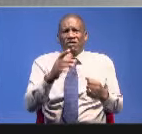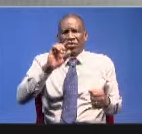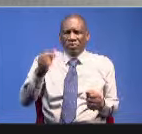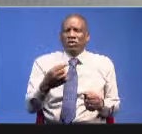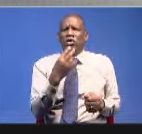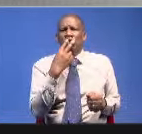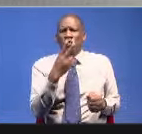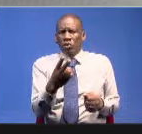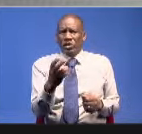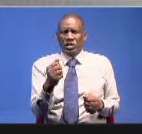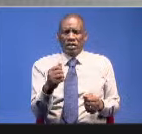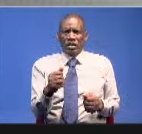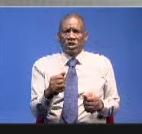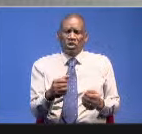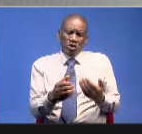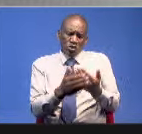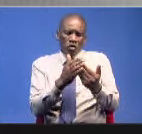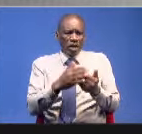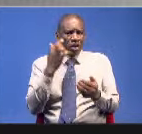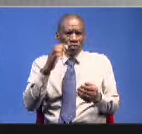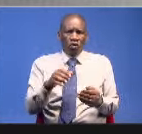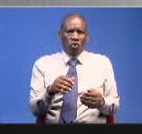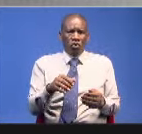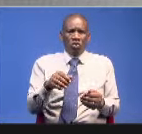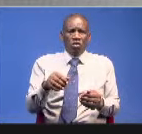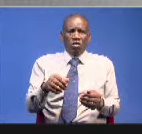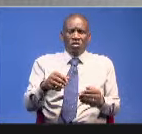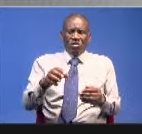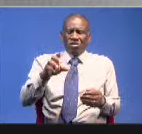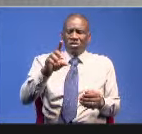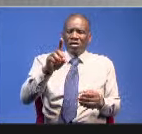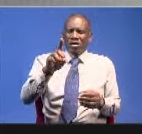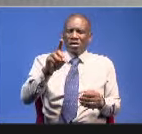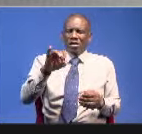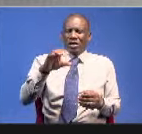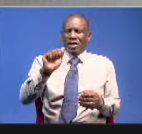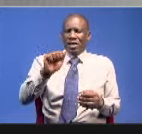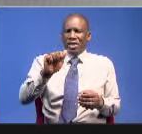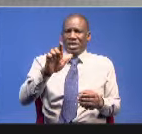85,200 shillings to cater for peritoneal dialysis, up from